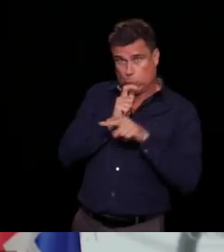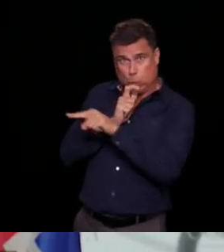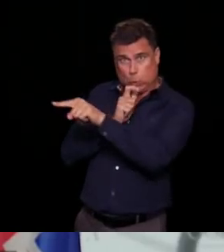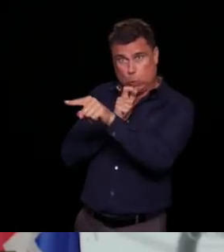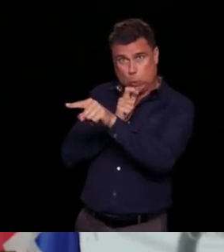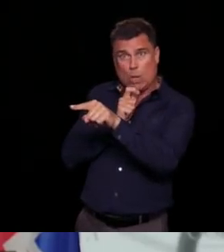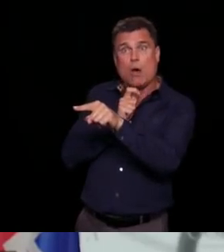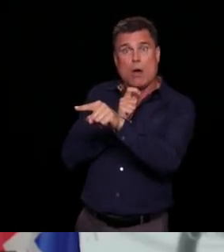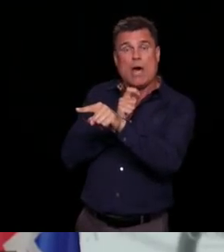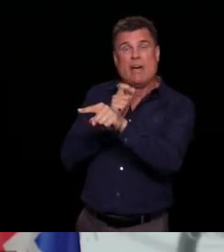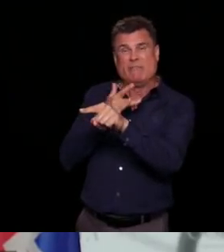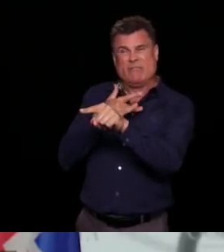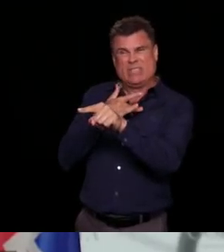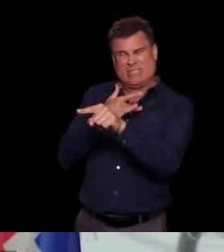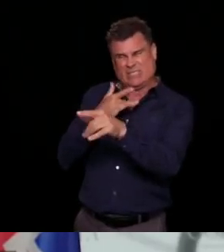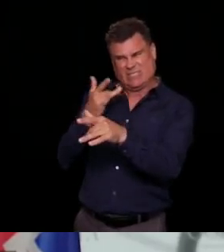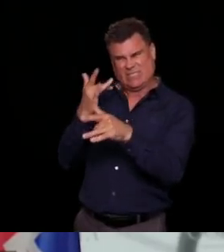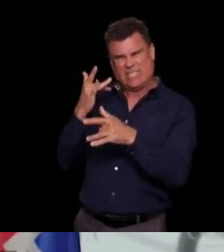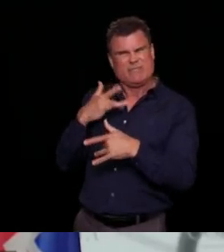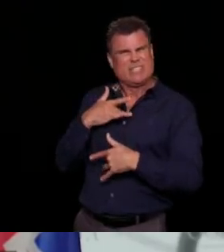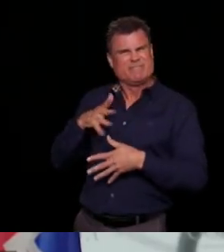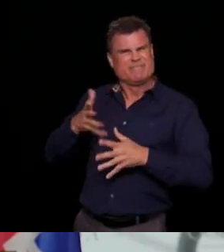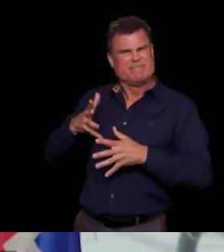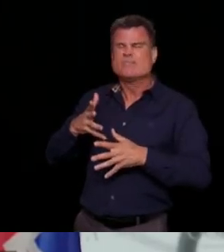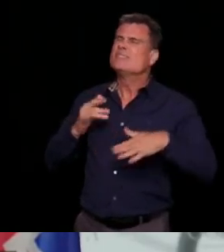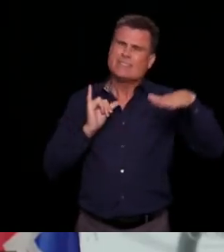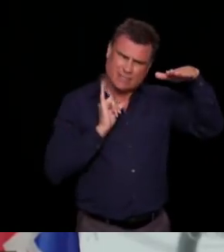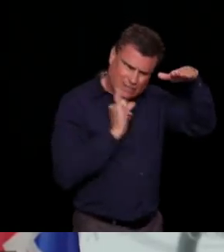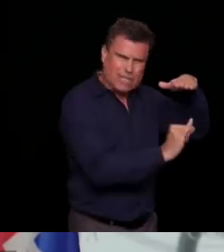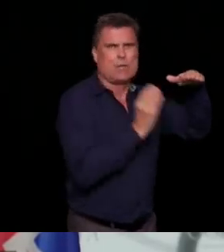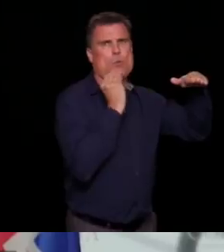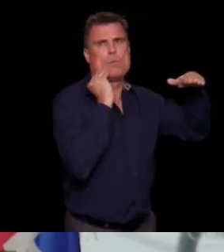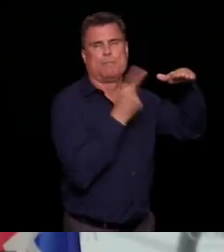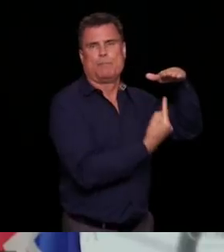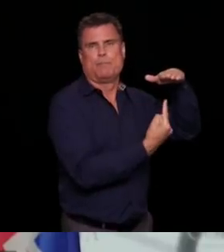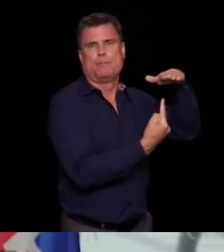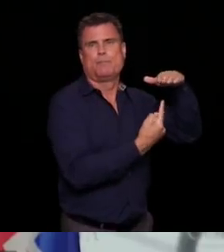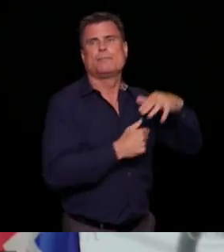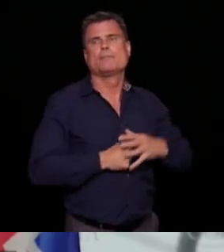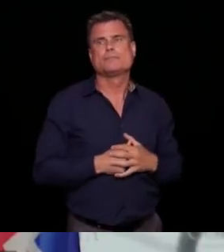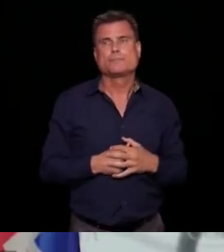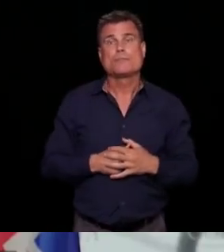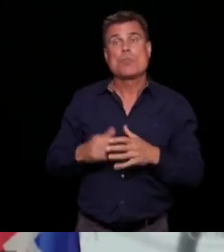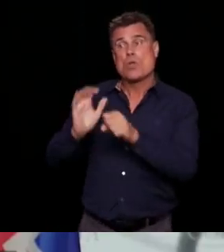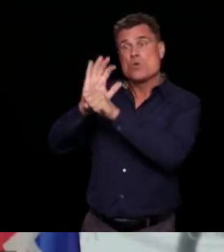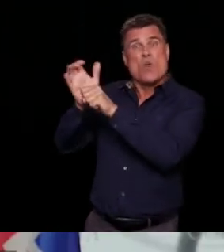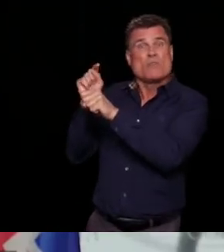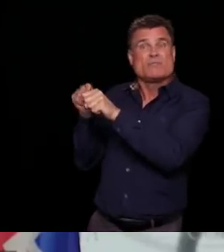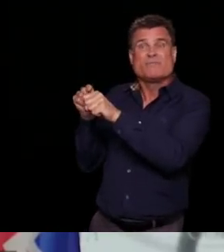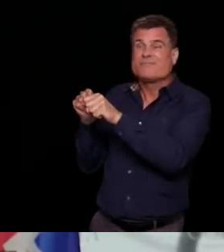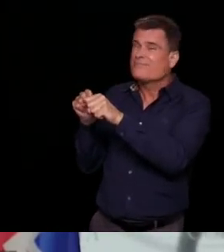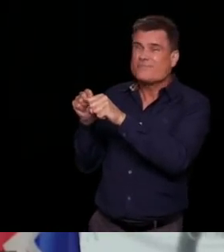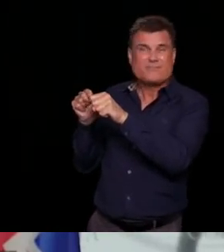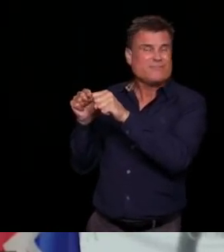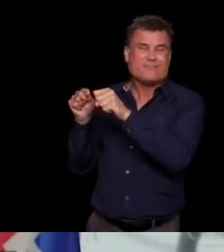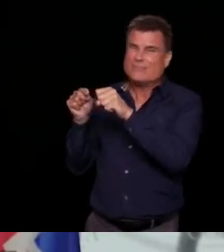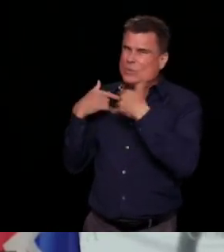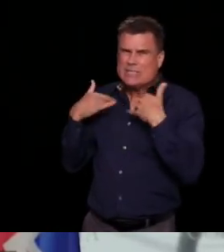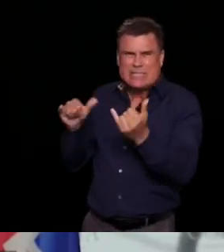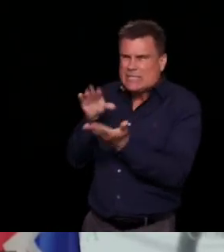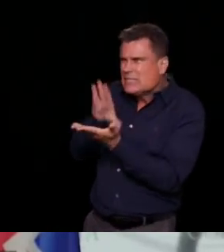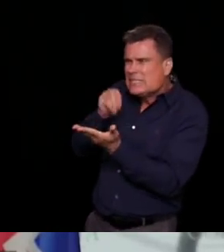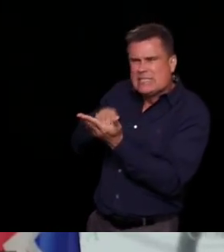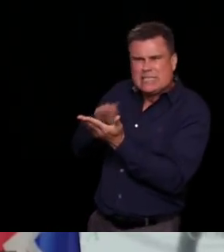and your community to stay safe. While we still have much to learn about COVID-19, we do know that by